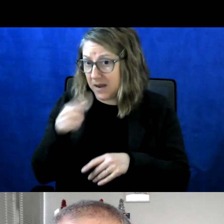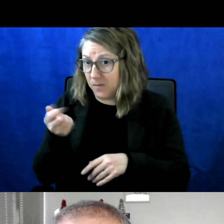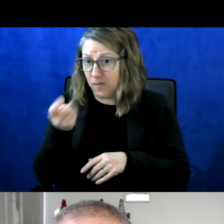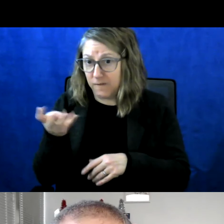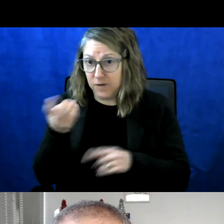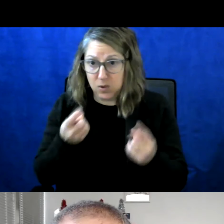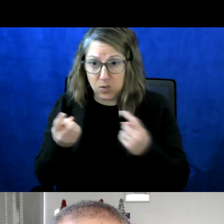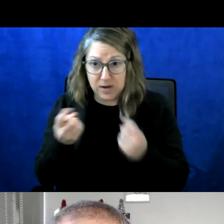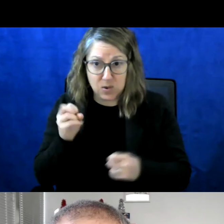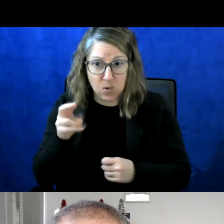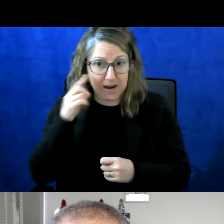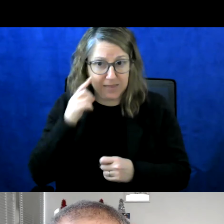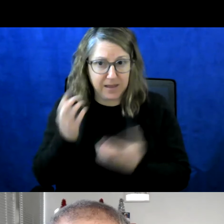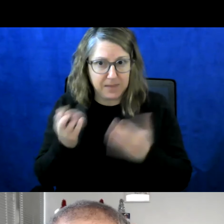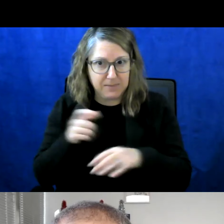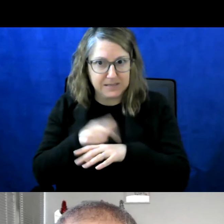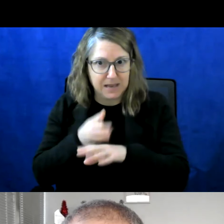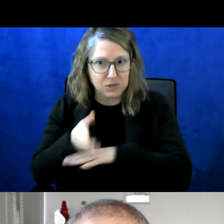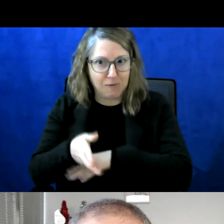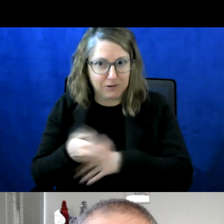questions, or I think we're running over. Thank you.